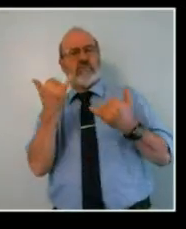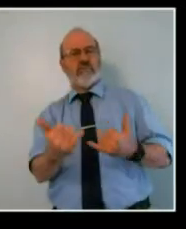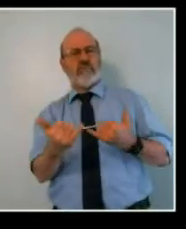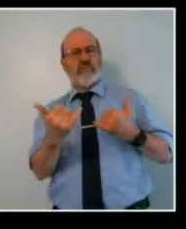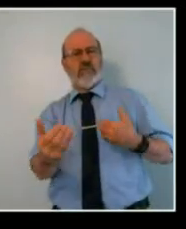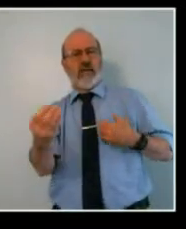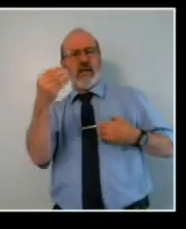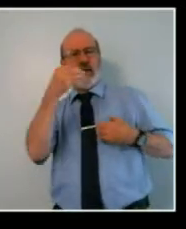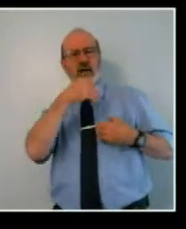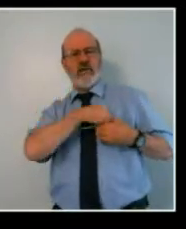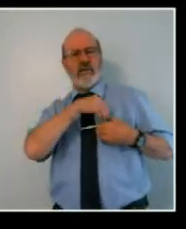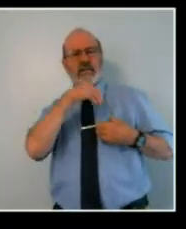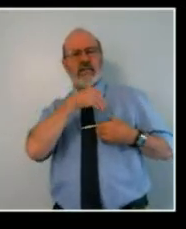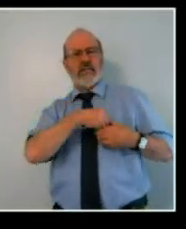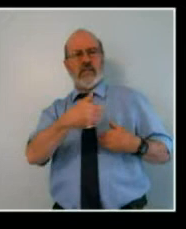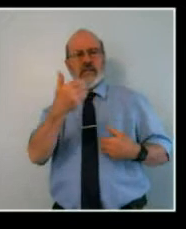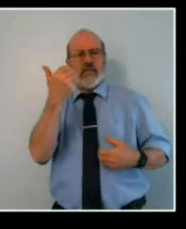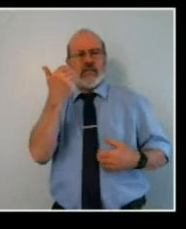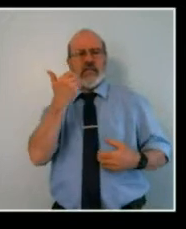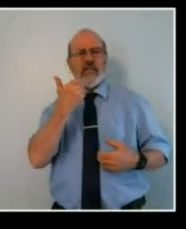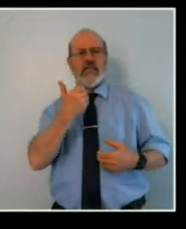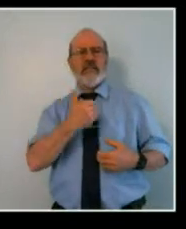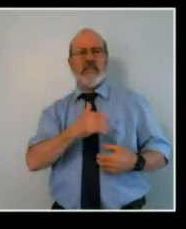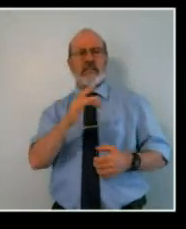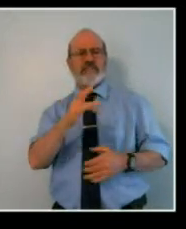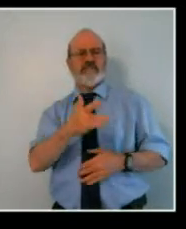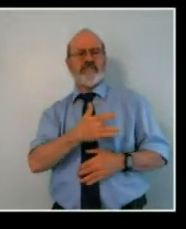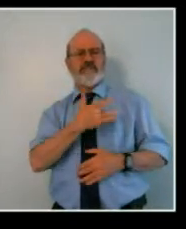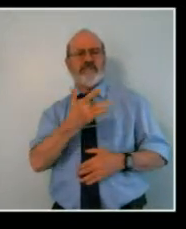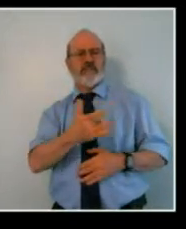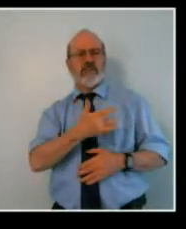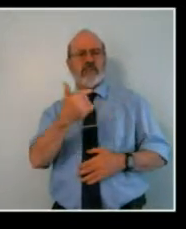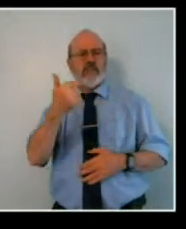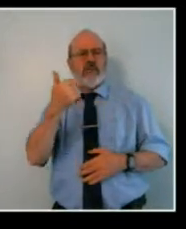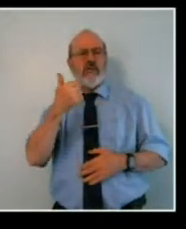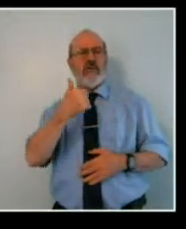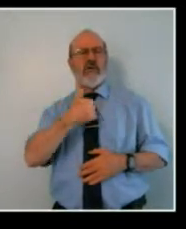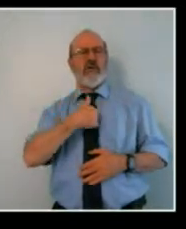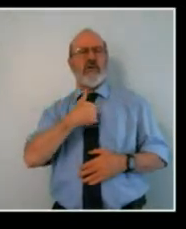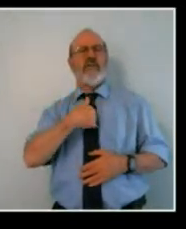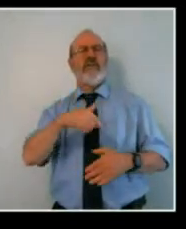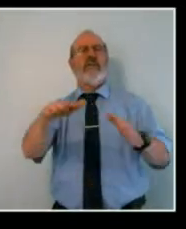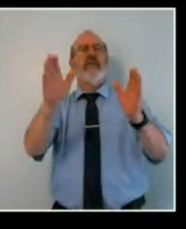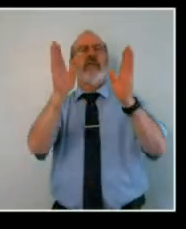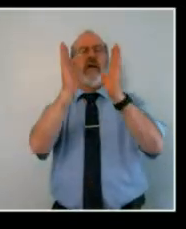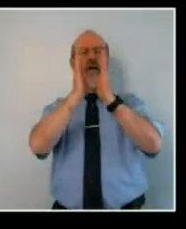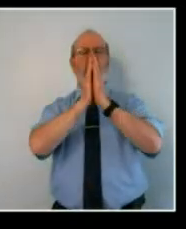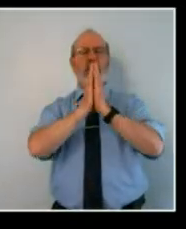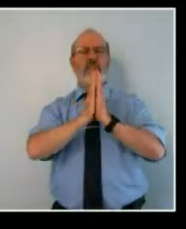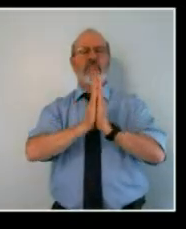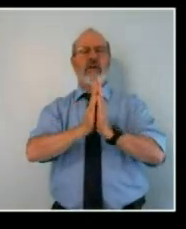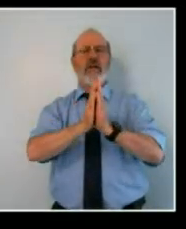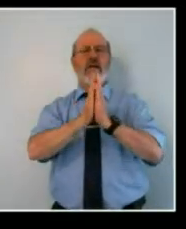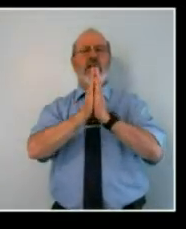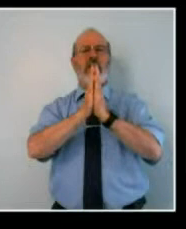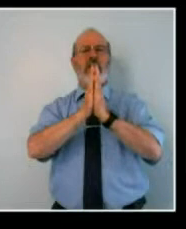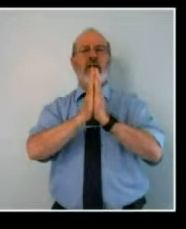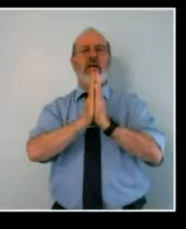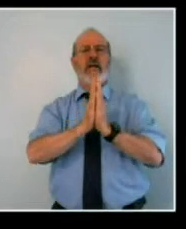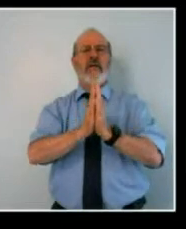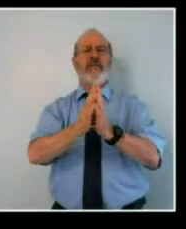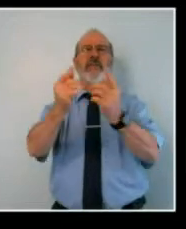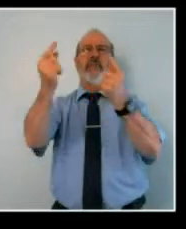Move now within me, stir me, I